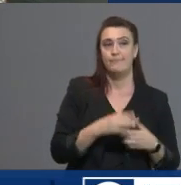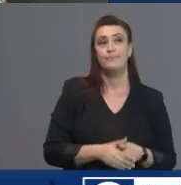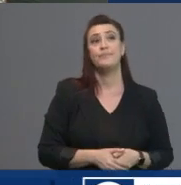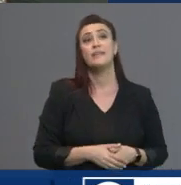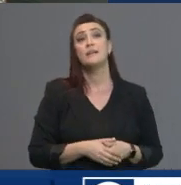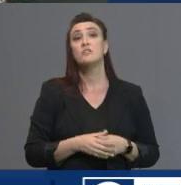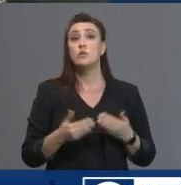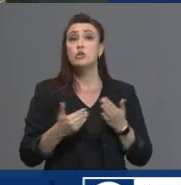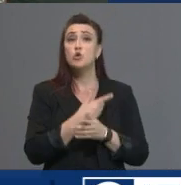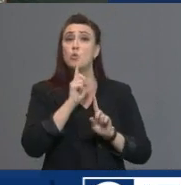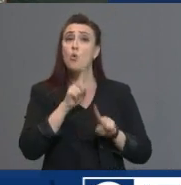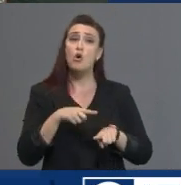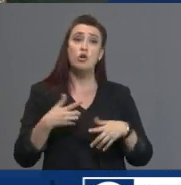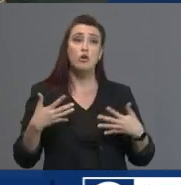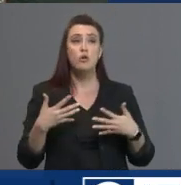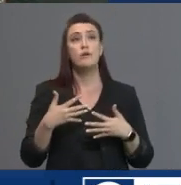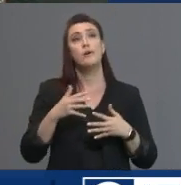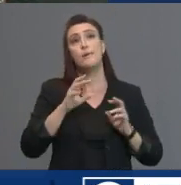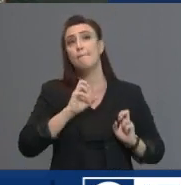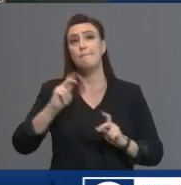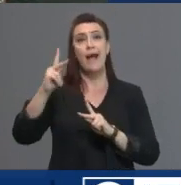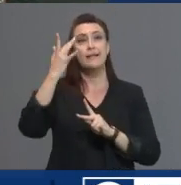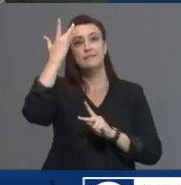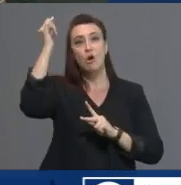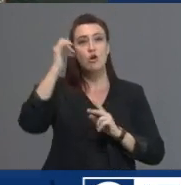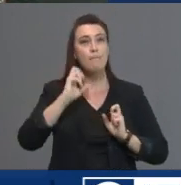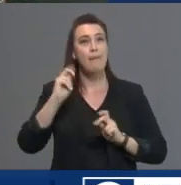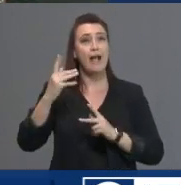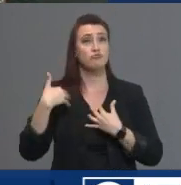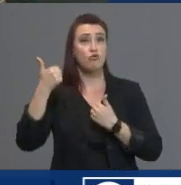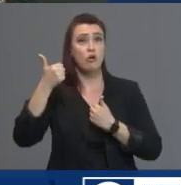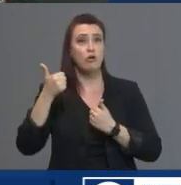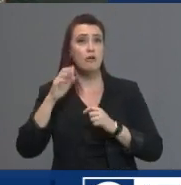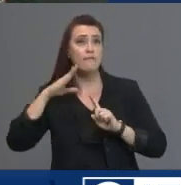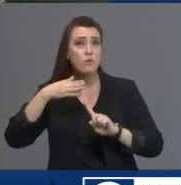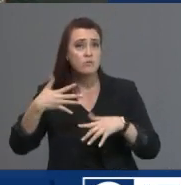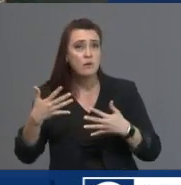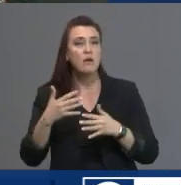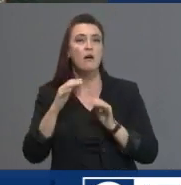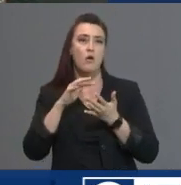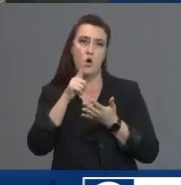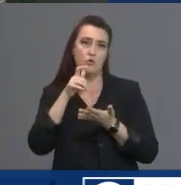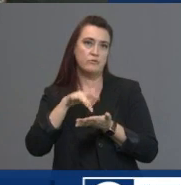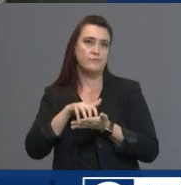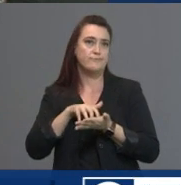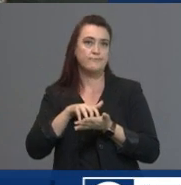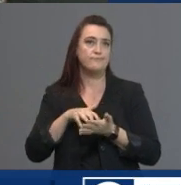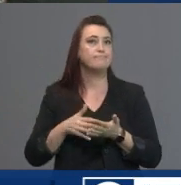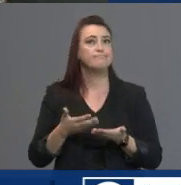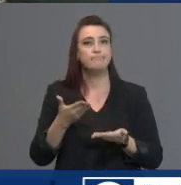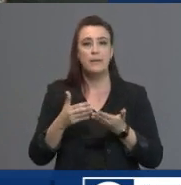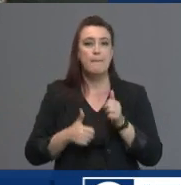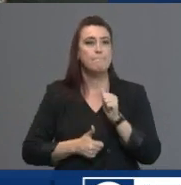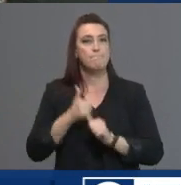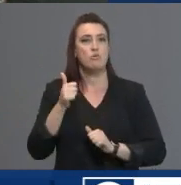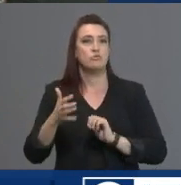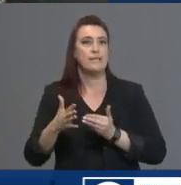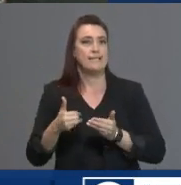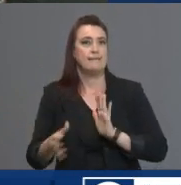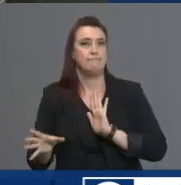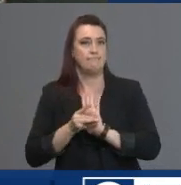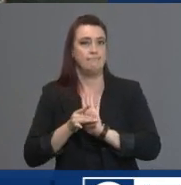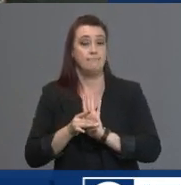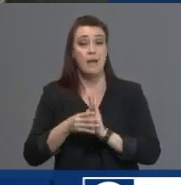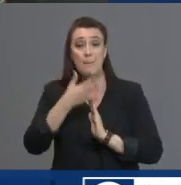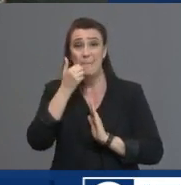This stay healthy, return smarter, return stronger one will focus on our vulnerable individuals. The best practice they